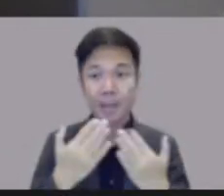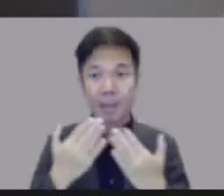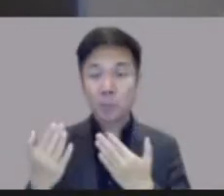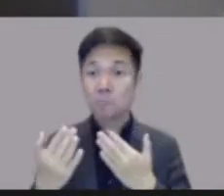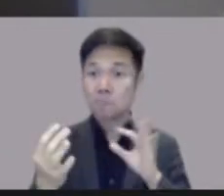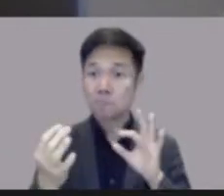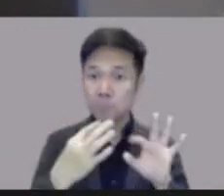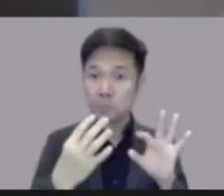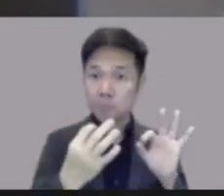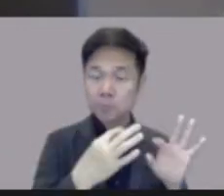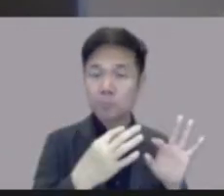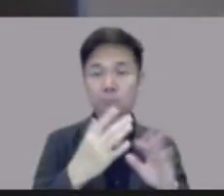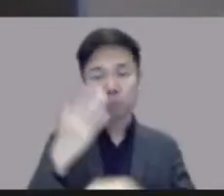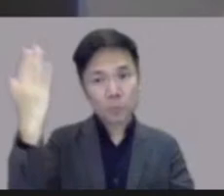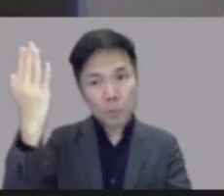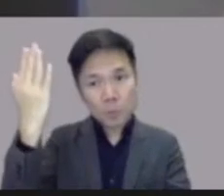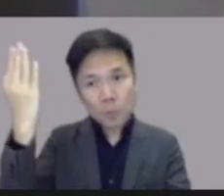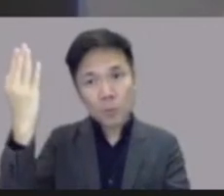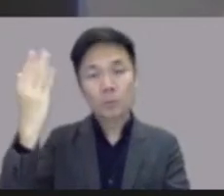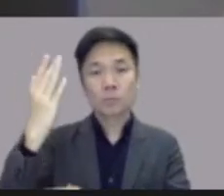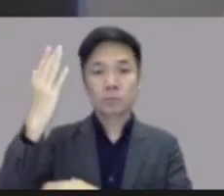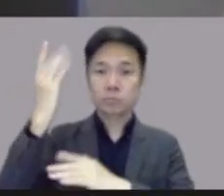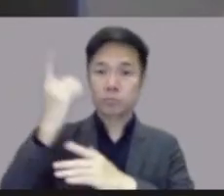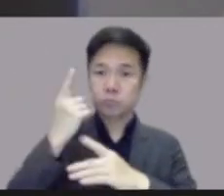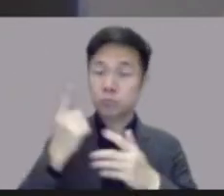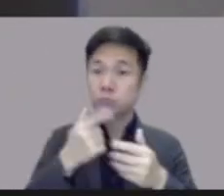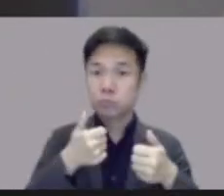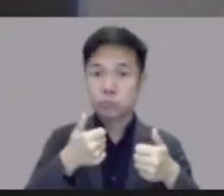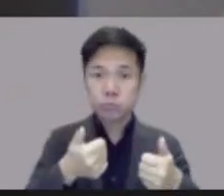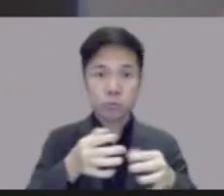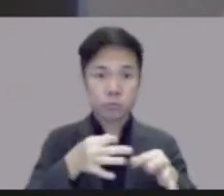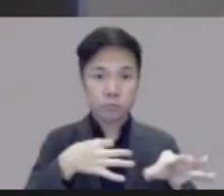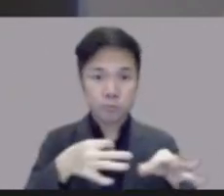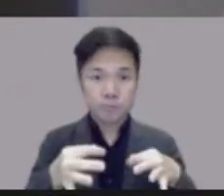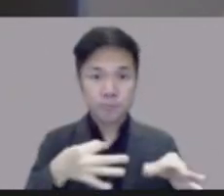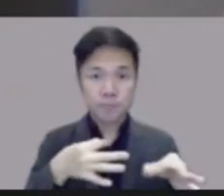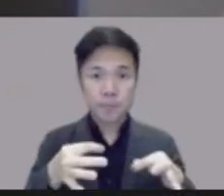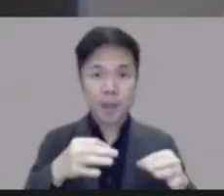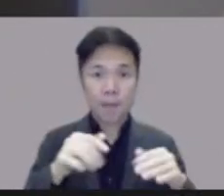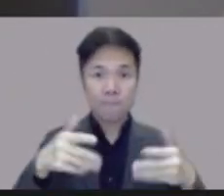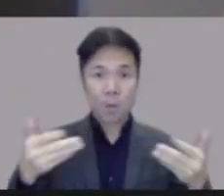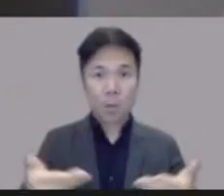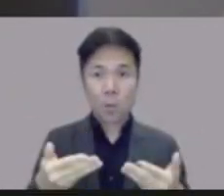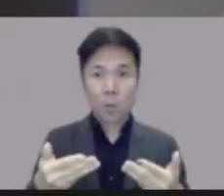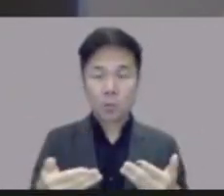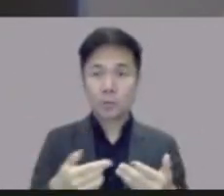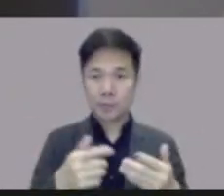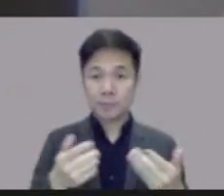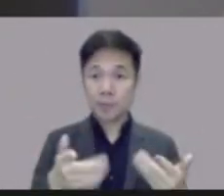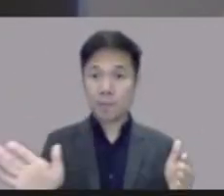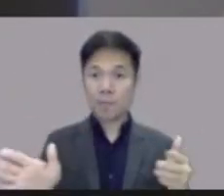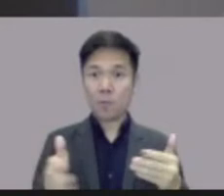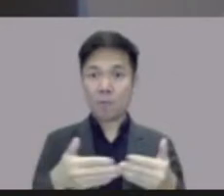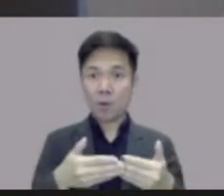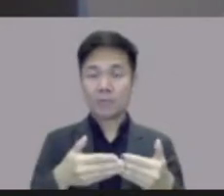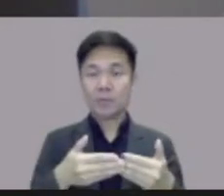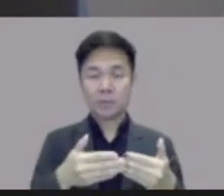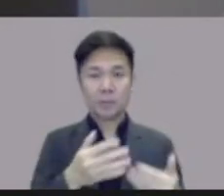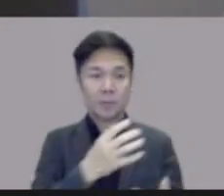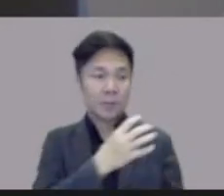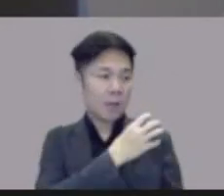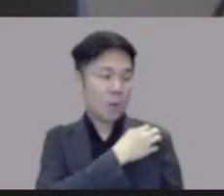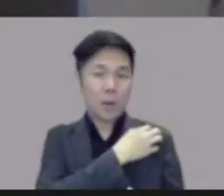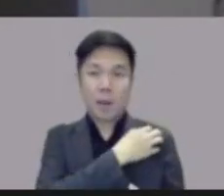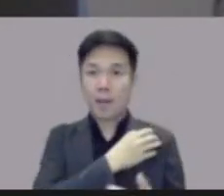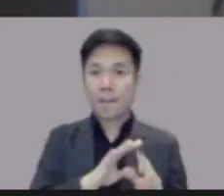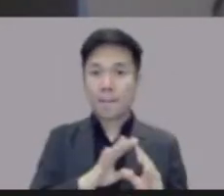remarks and and for a fruitful and productive accomplishment of the senior official segment I am pleased to inform you that